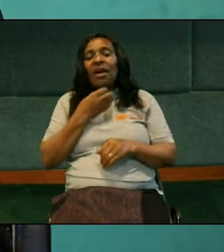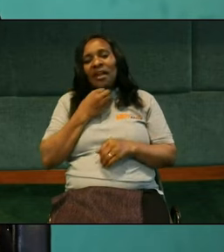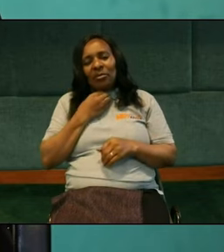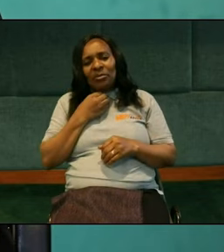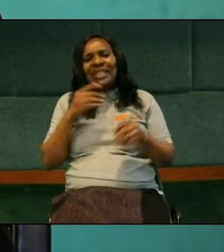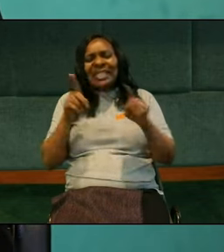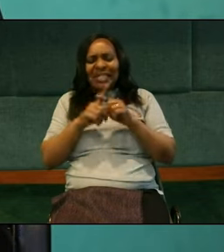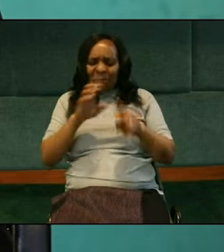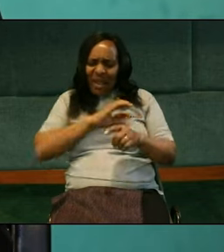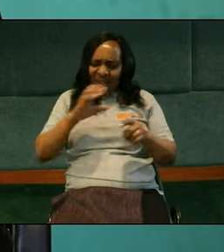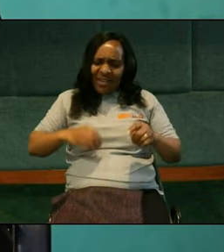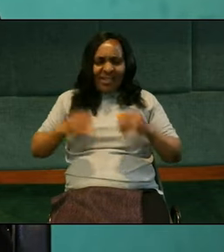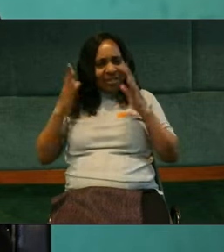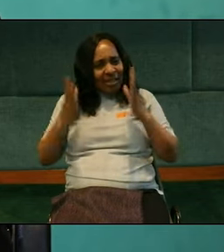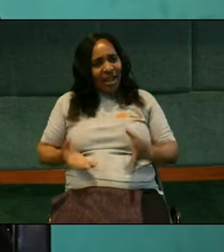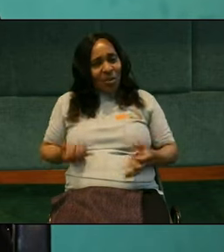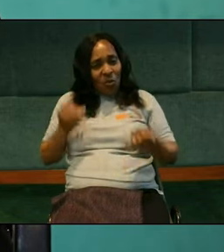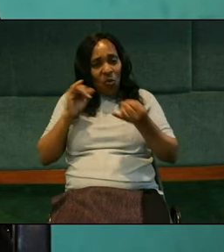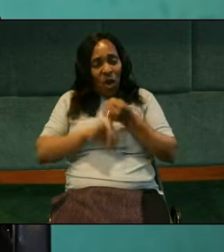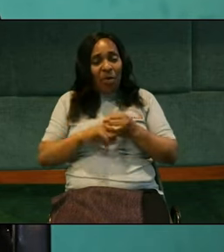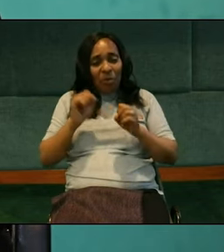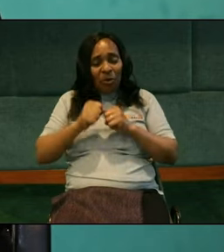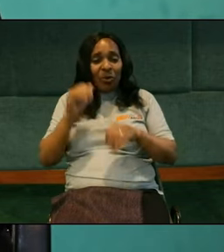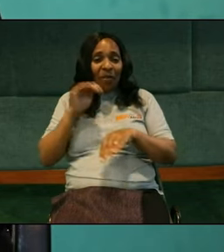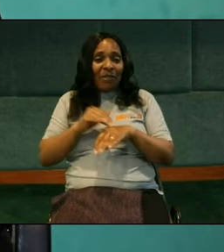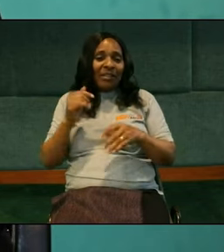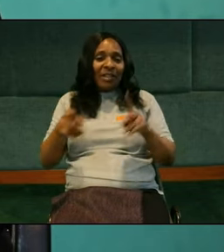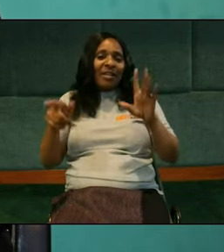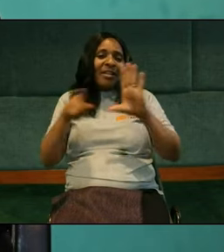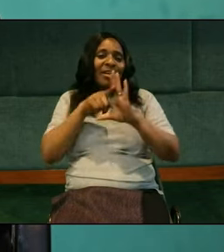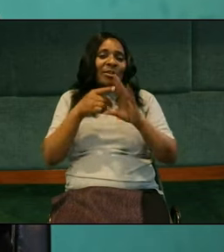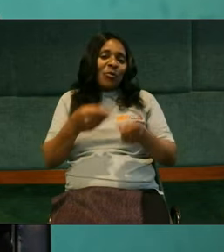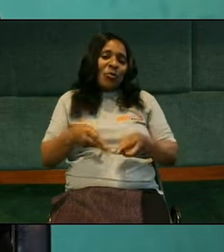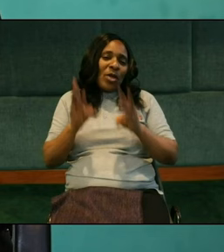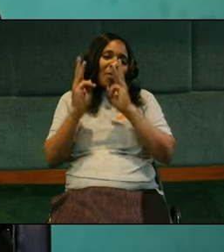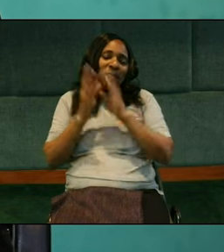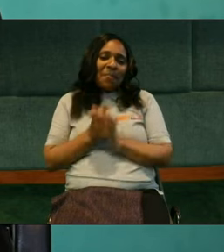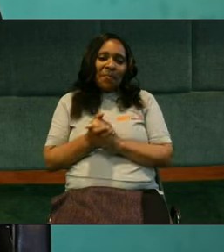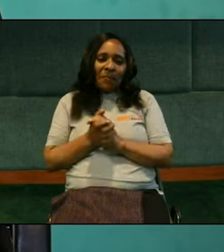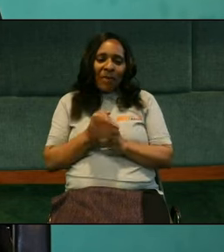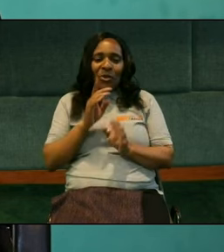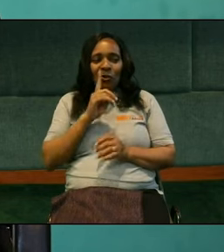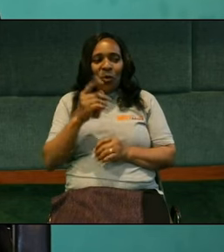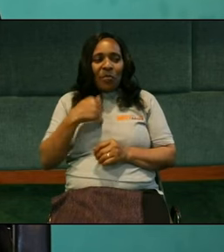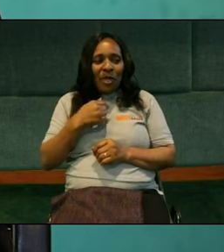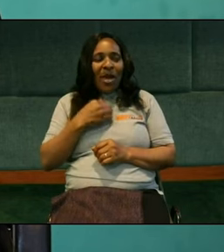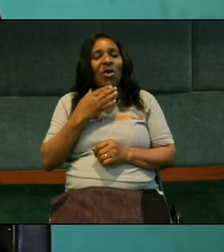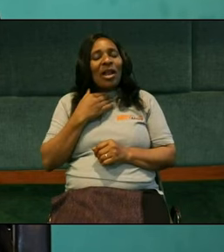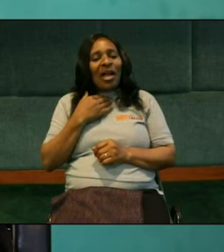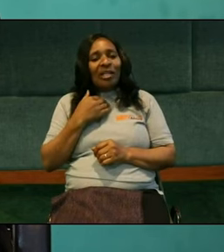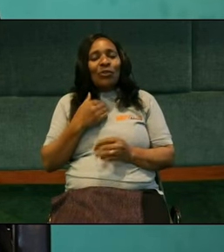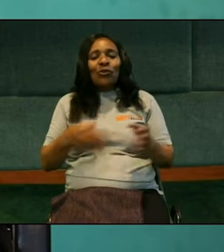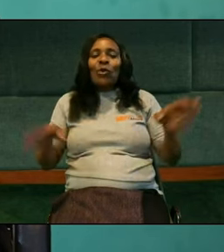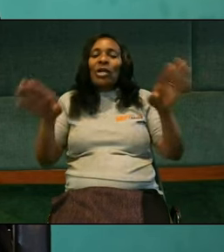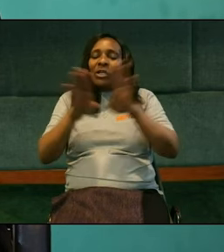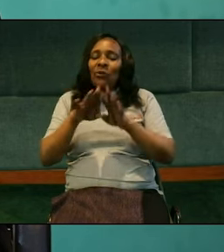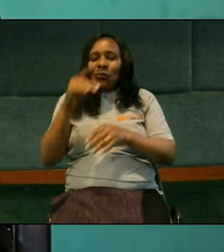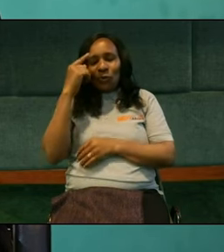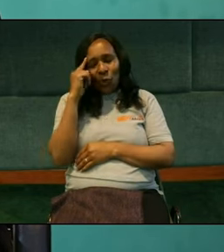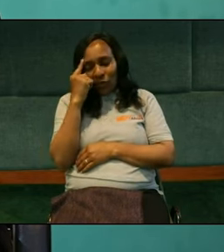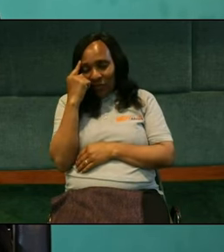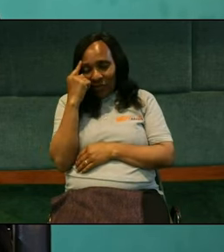Christian's wife can affect them in a negative way. So I'd like us to give our closing